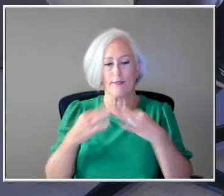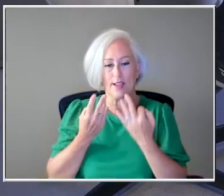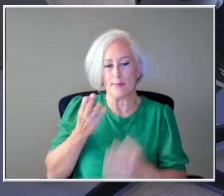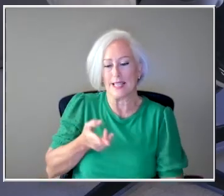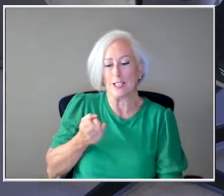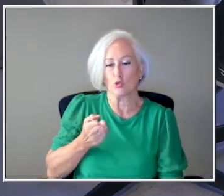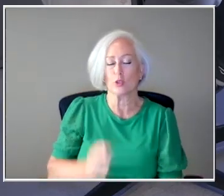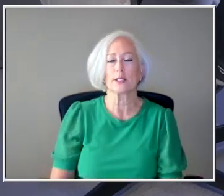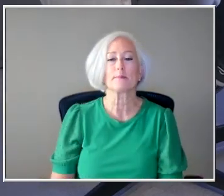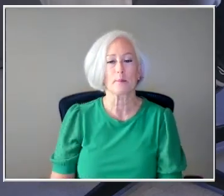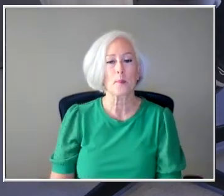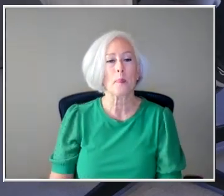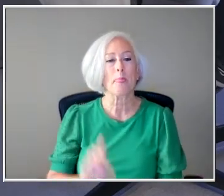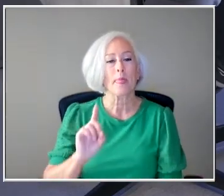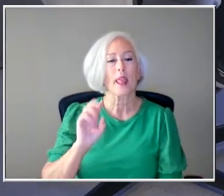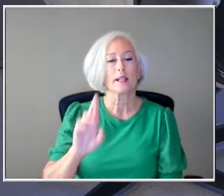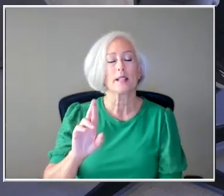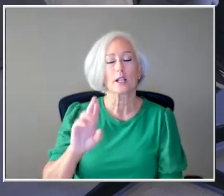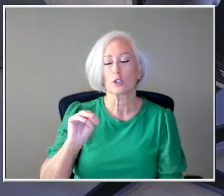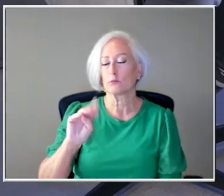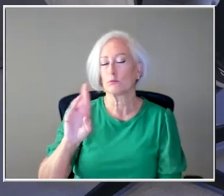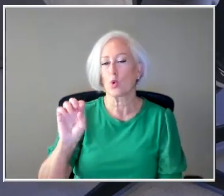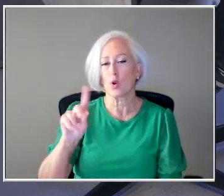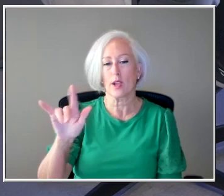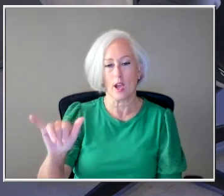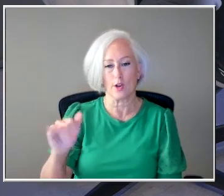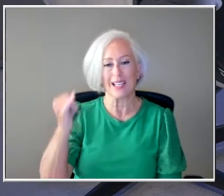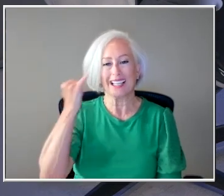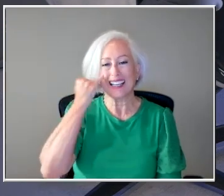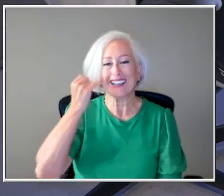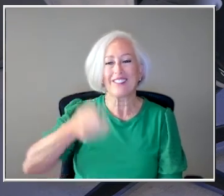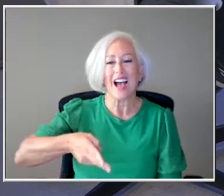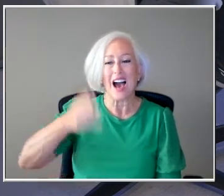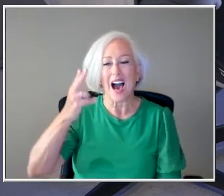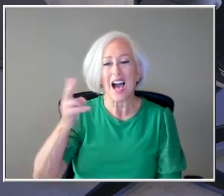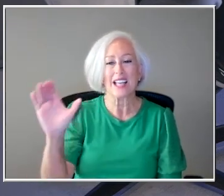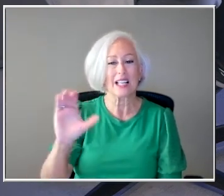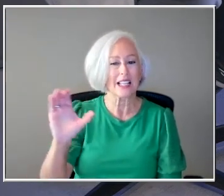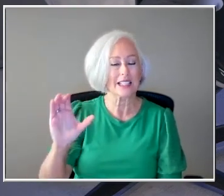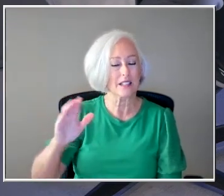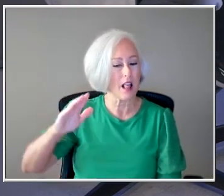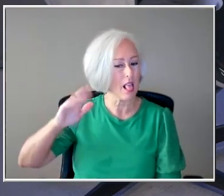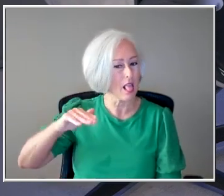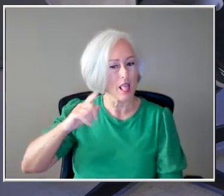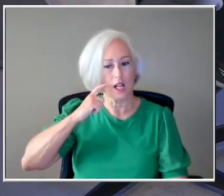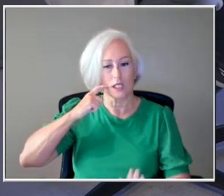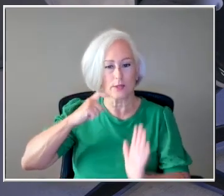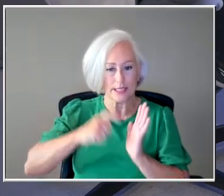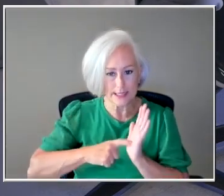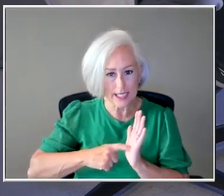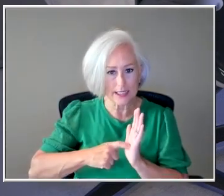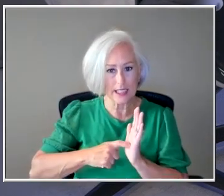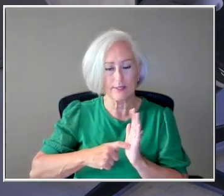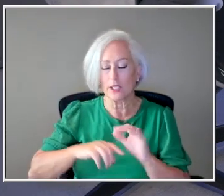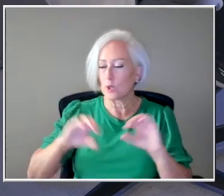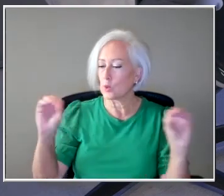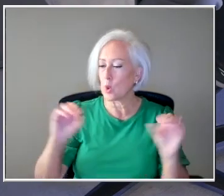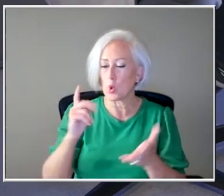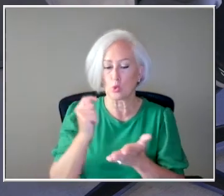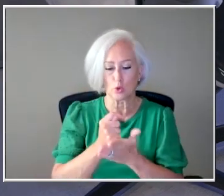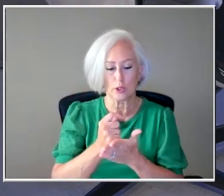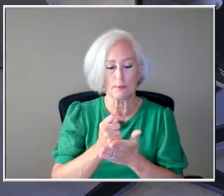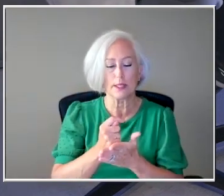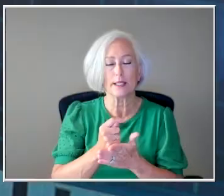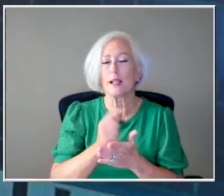Dr. Moriarty, if high cholesterol is not detected, it goes untreated, what is the long-term effect? Well,